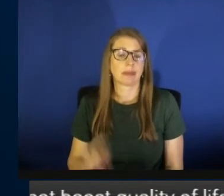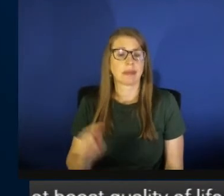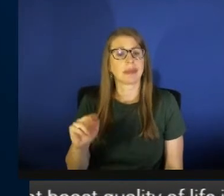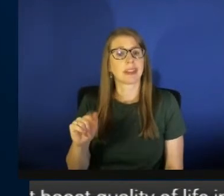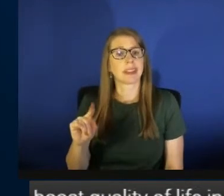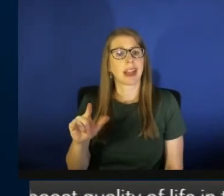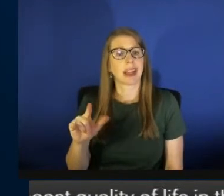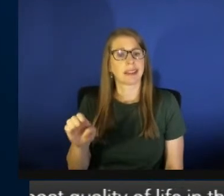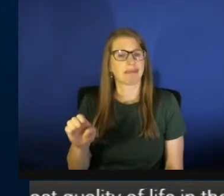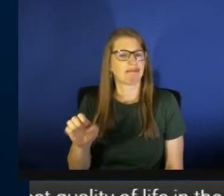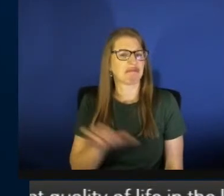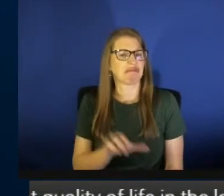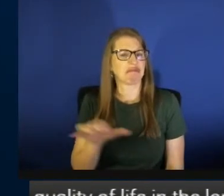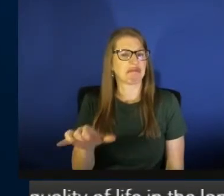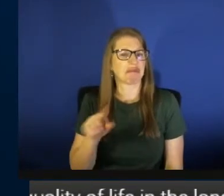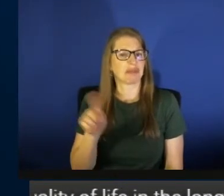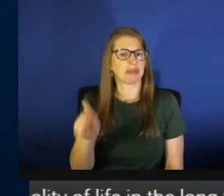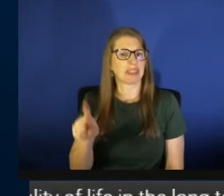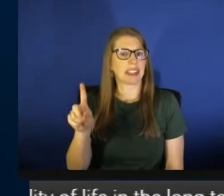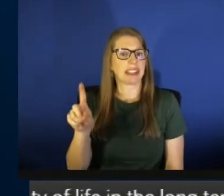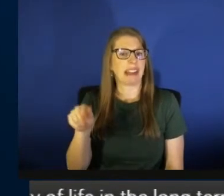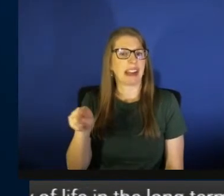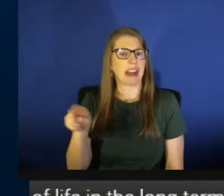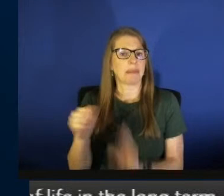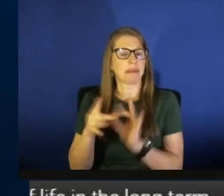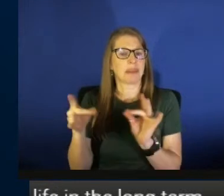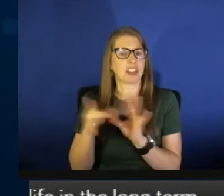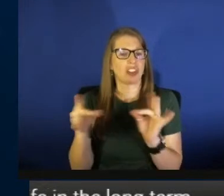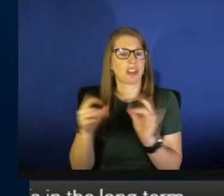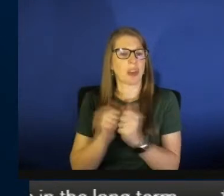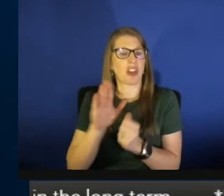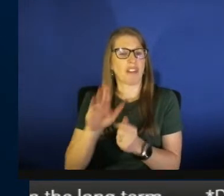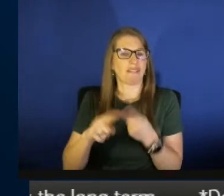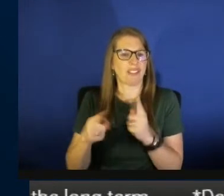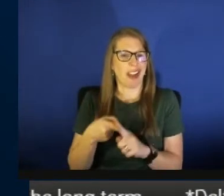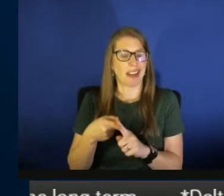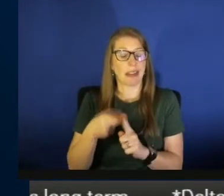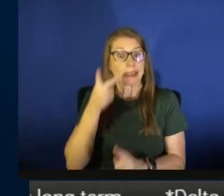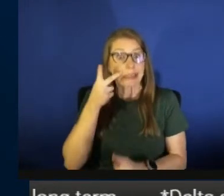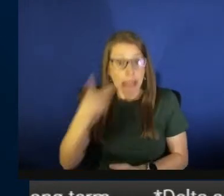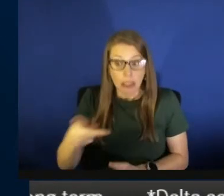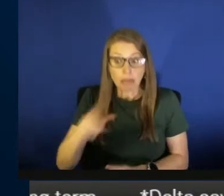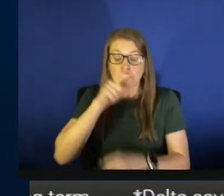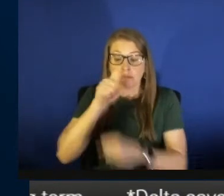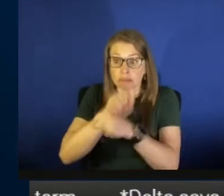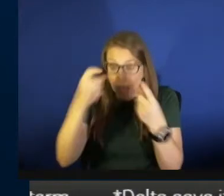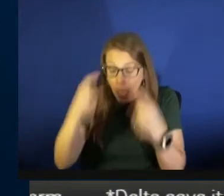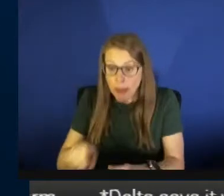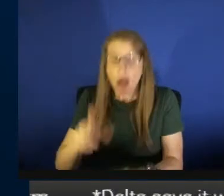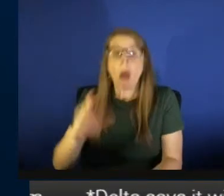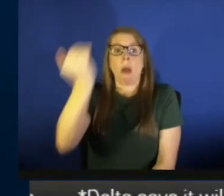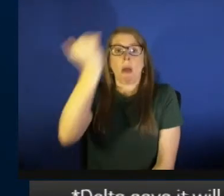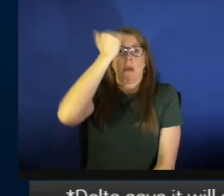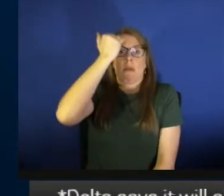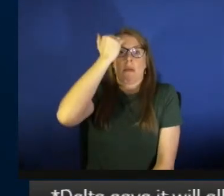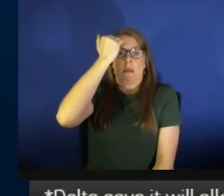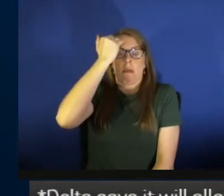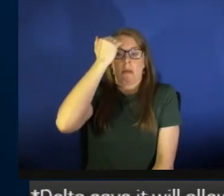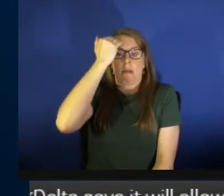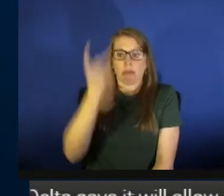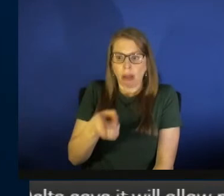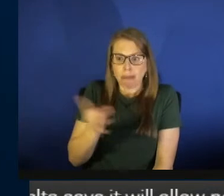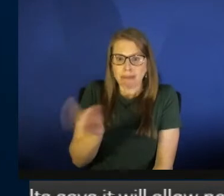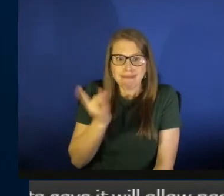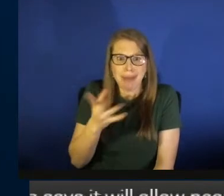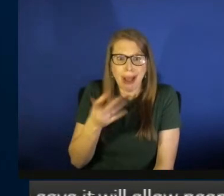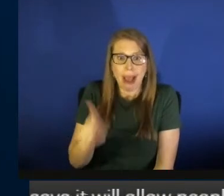I think Dana mentioned it with her friend who's working on the front lines. I mean, seeing is believing, and when you're seeing something devastating, but you're not seeing it right here